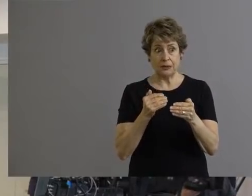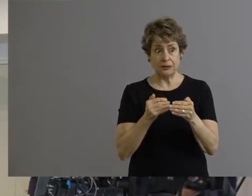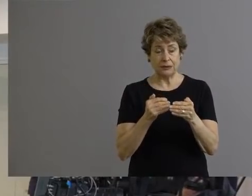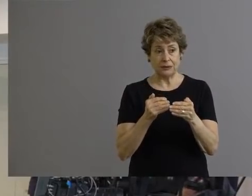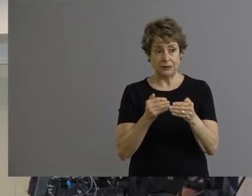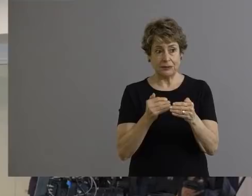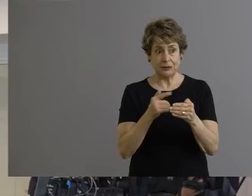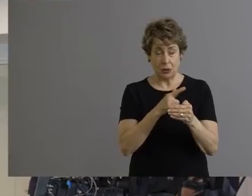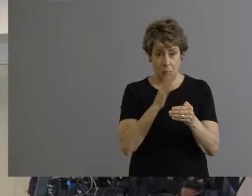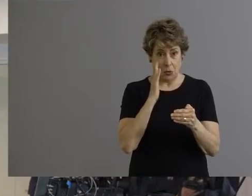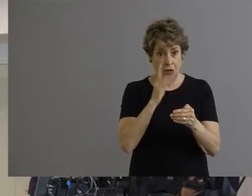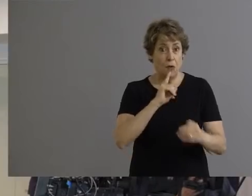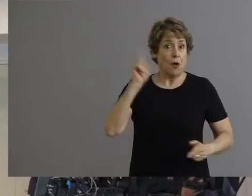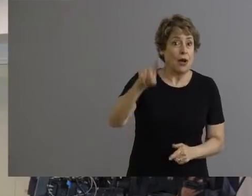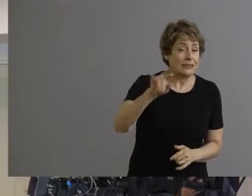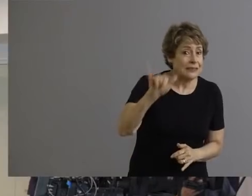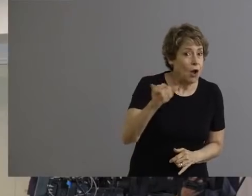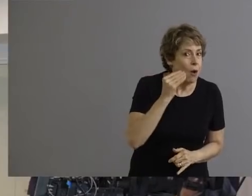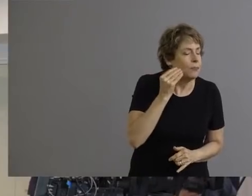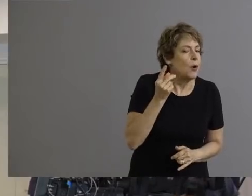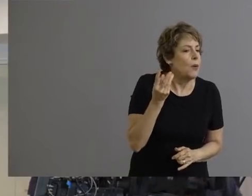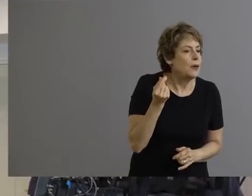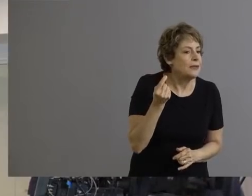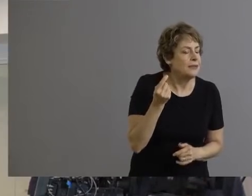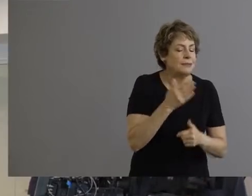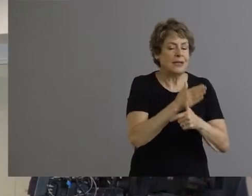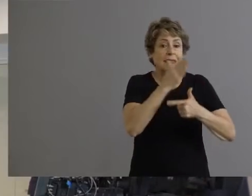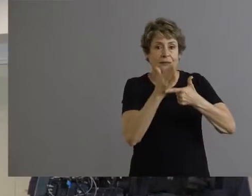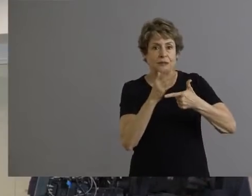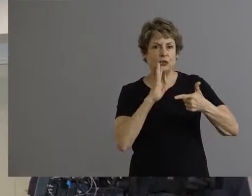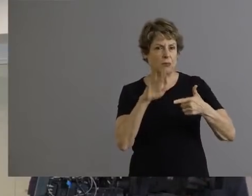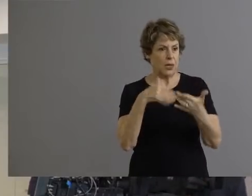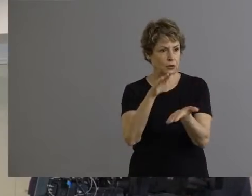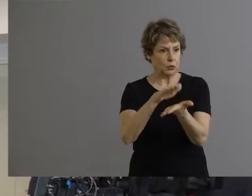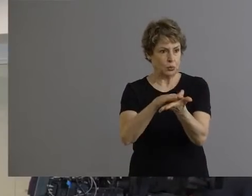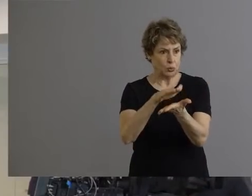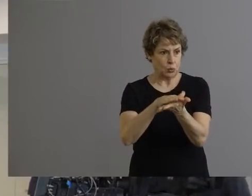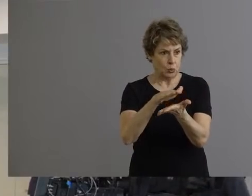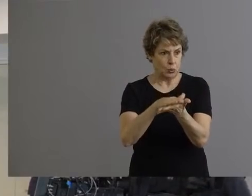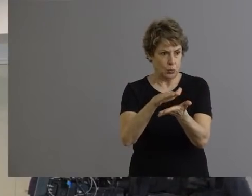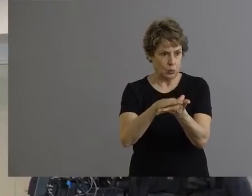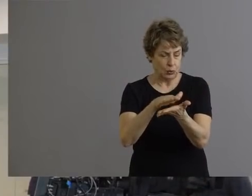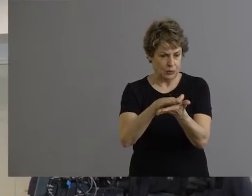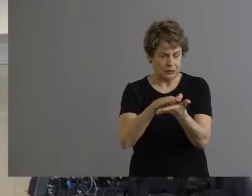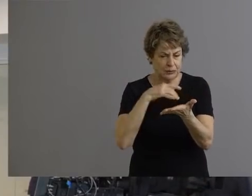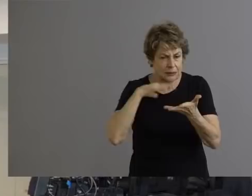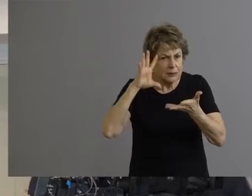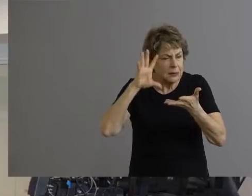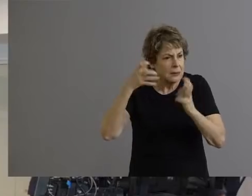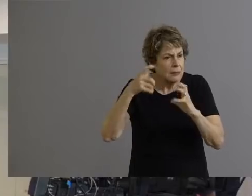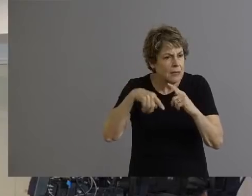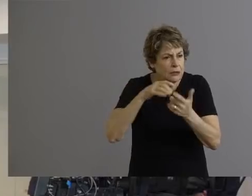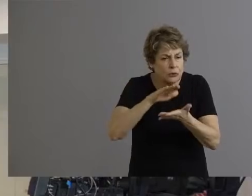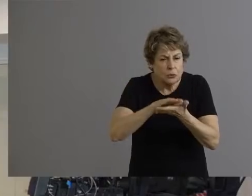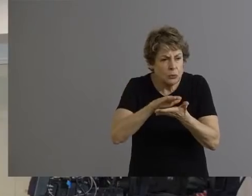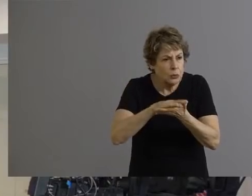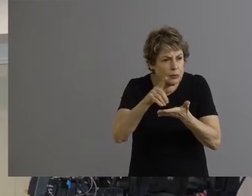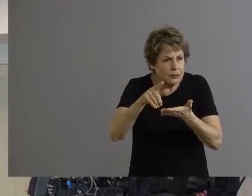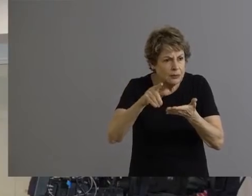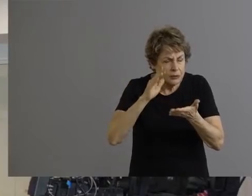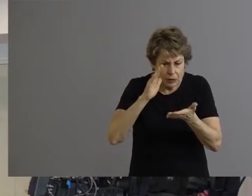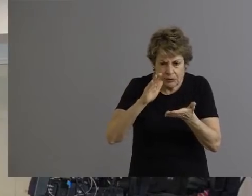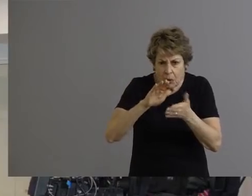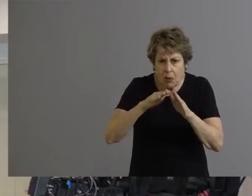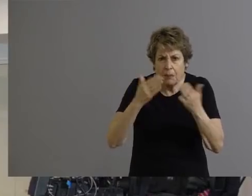dads and teachers and kids are a little confused. Schools are supposed to be opened August 17th. I know you said politics does not influence your